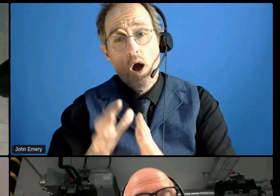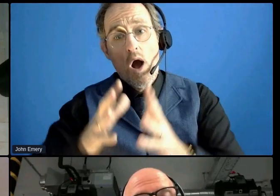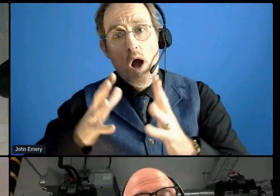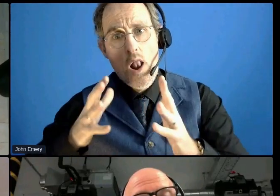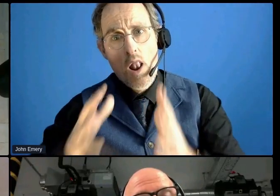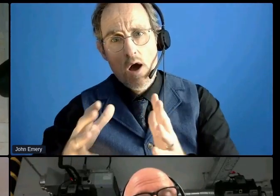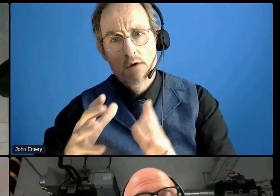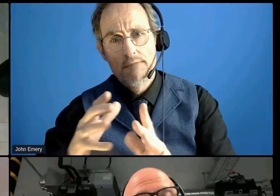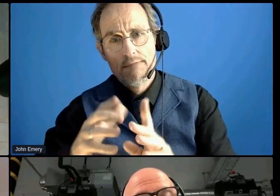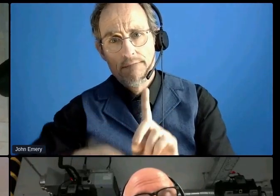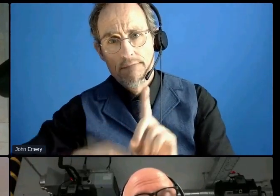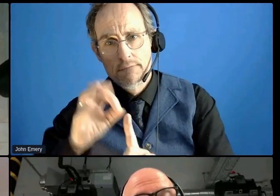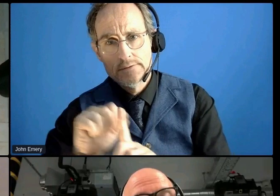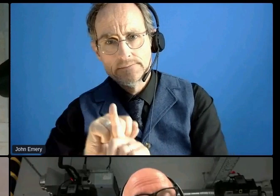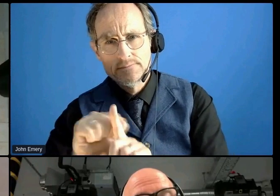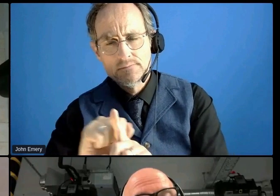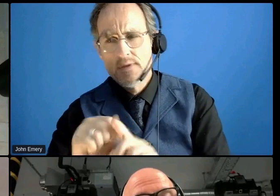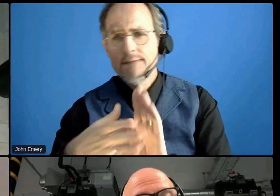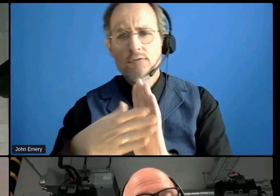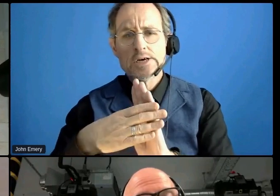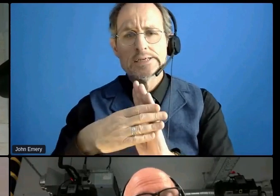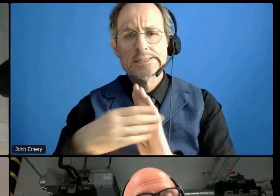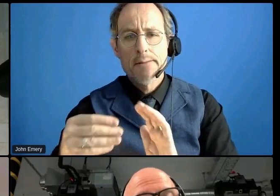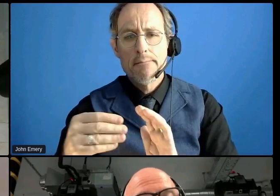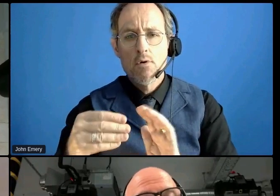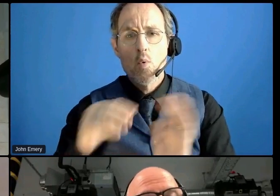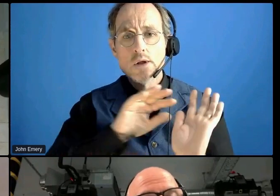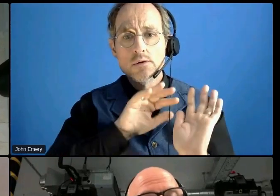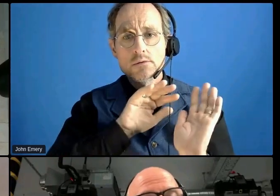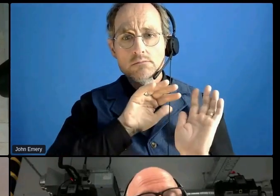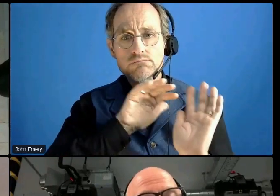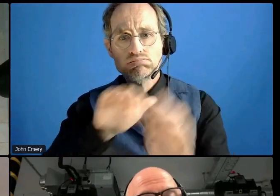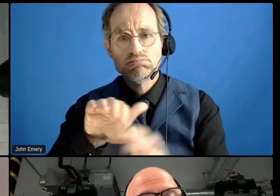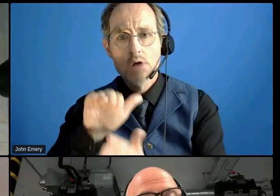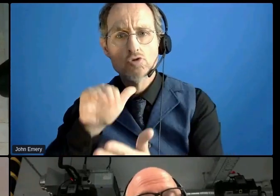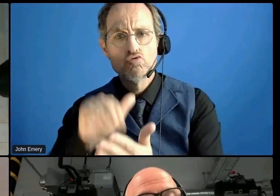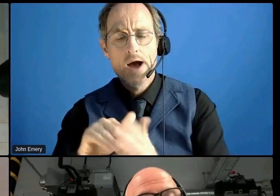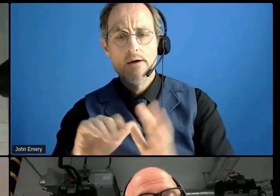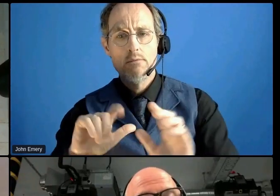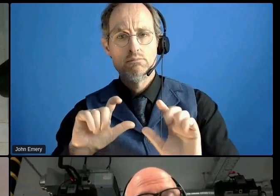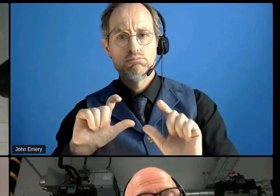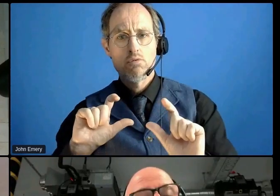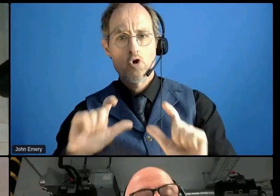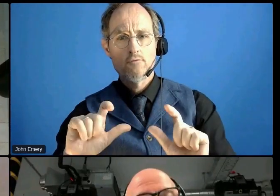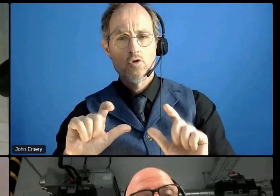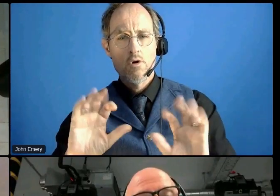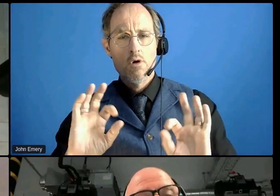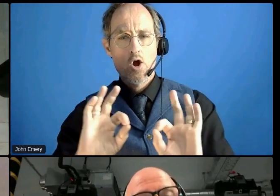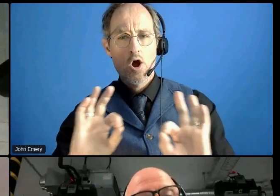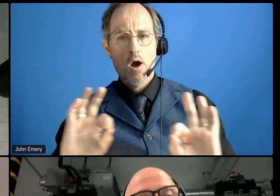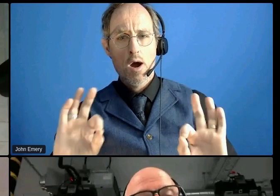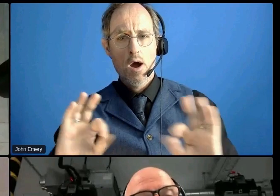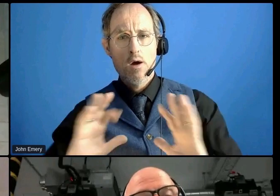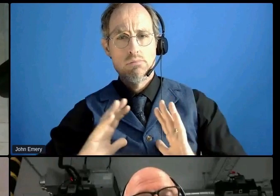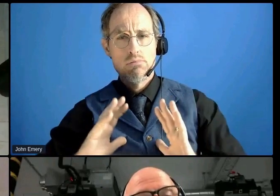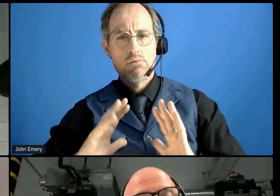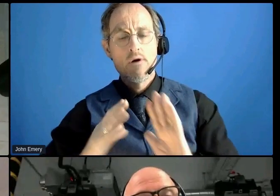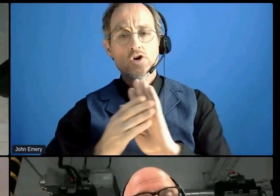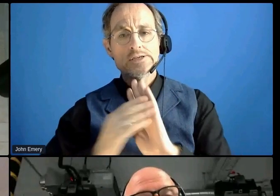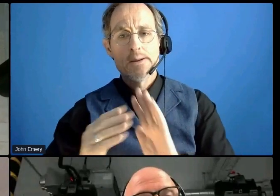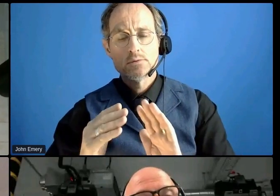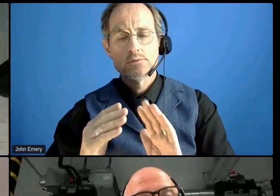link, Claire, is actually the link into the travel, the day-to-day travel almost, that forms part of that mosaic. And that's the thing that I think